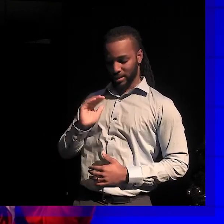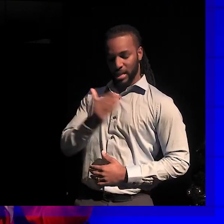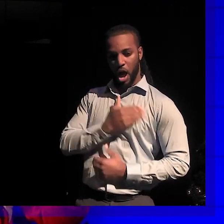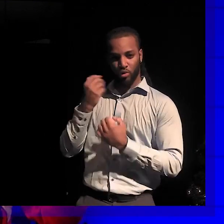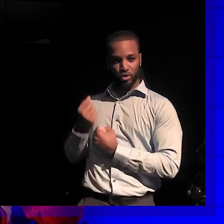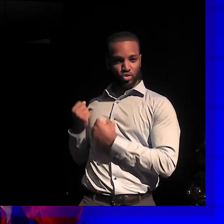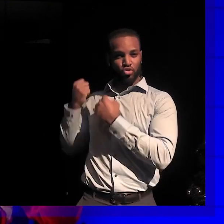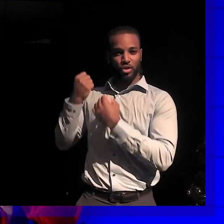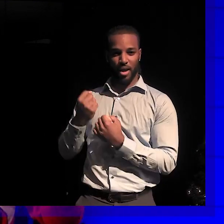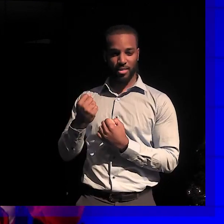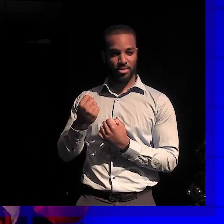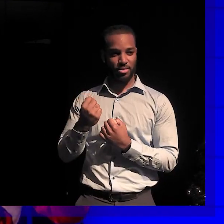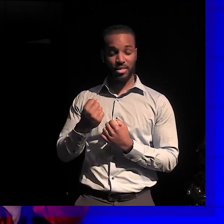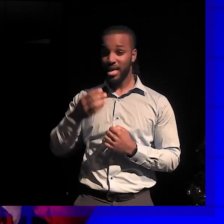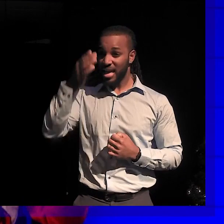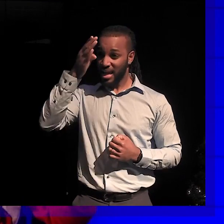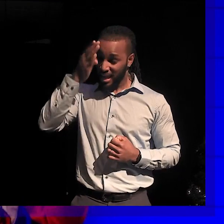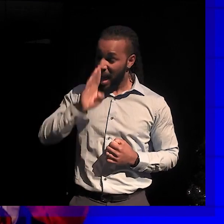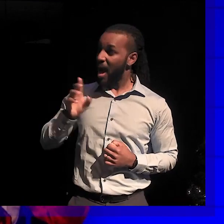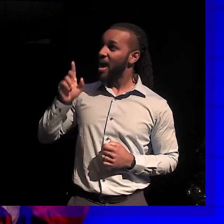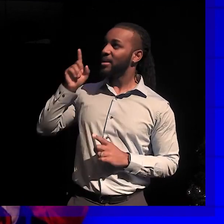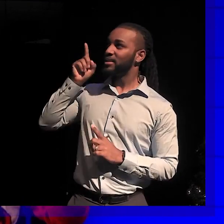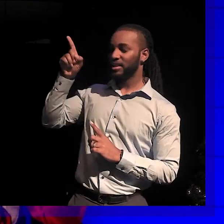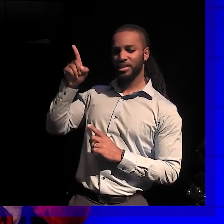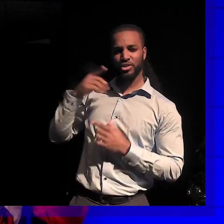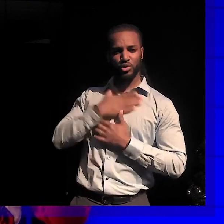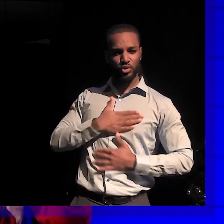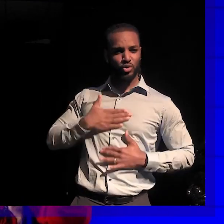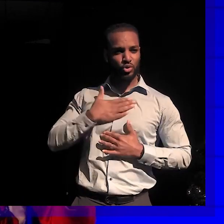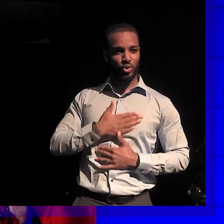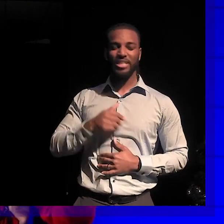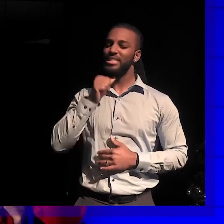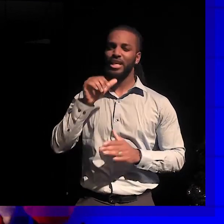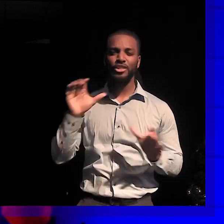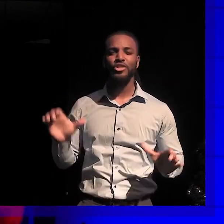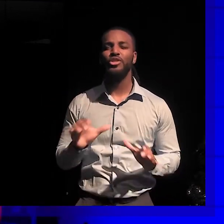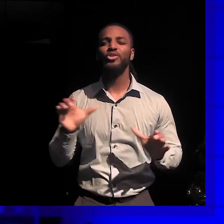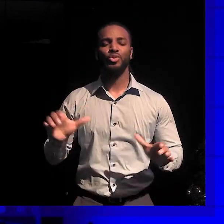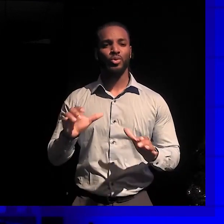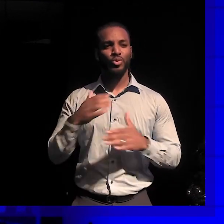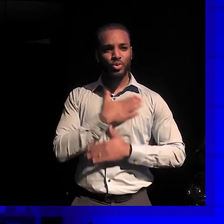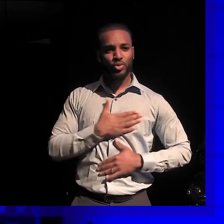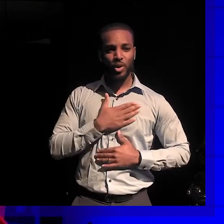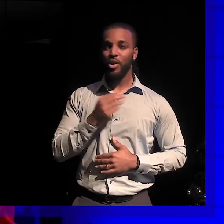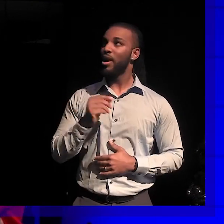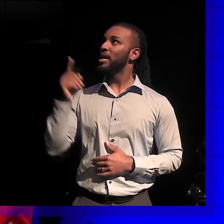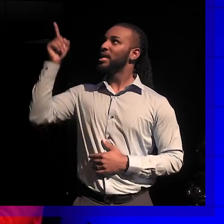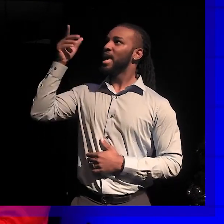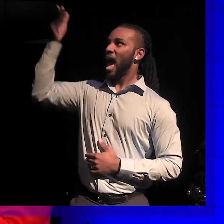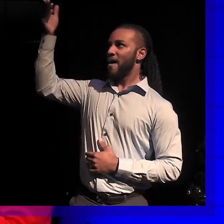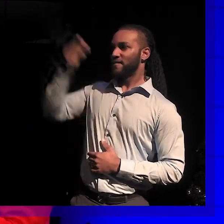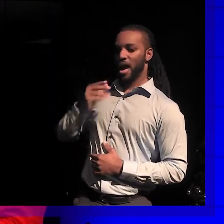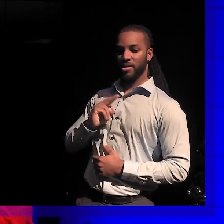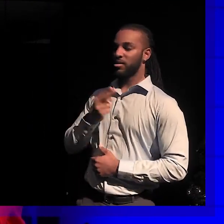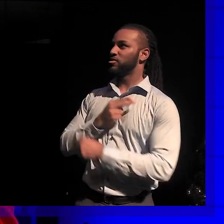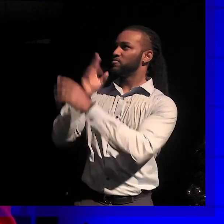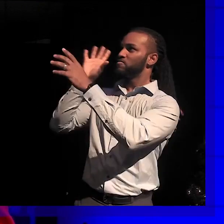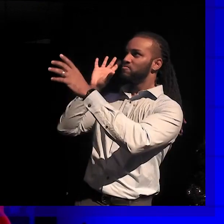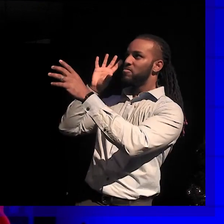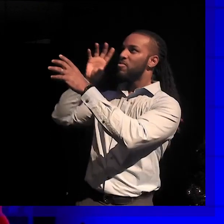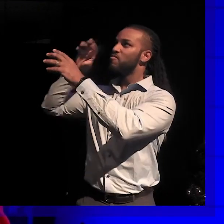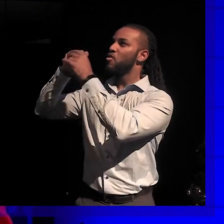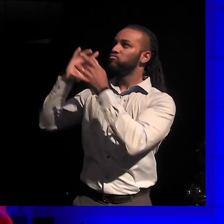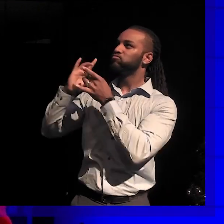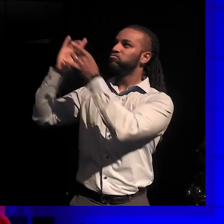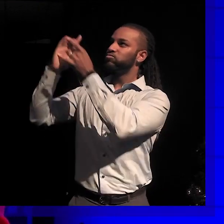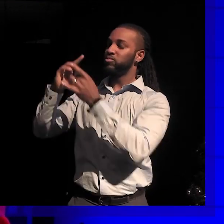strength. God is joy. He doesn't just do joy, and he invites us into him to worship him, to give him our worth so